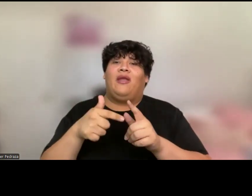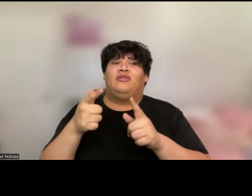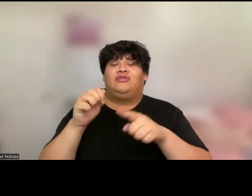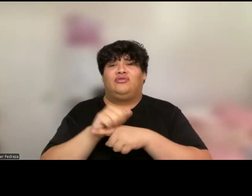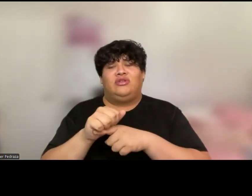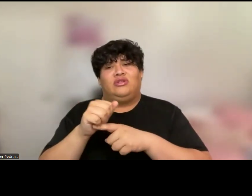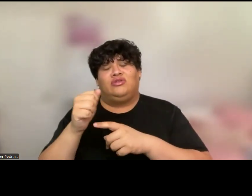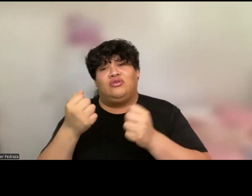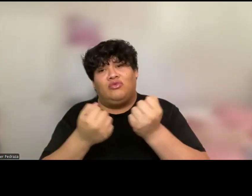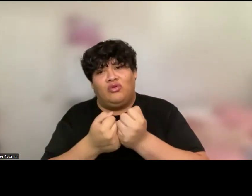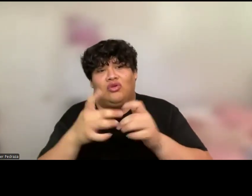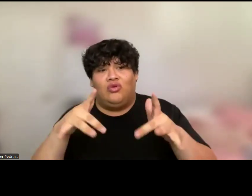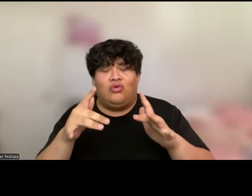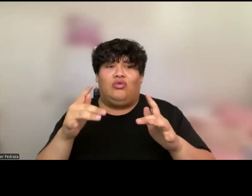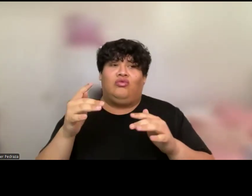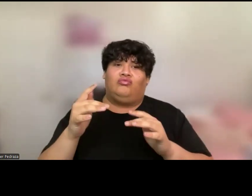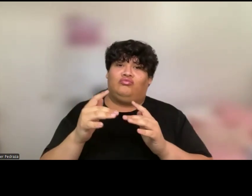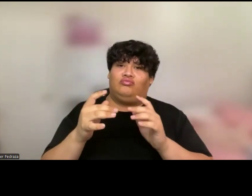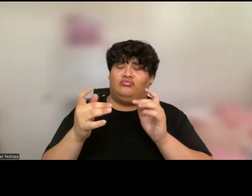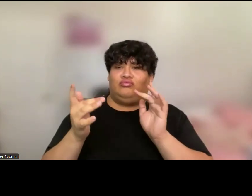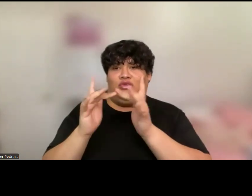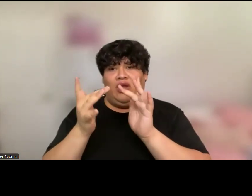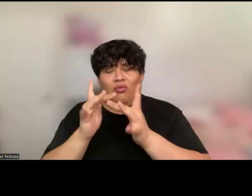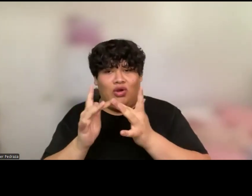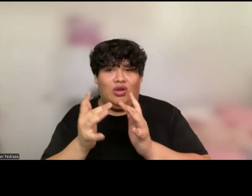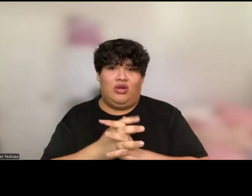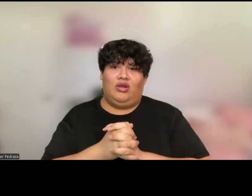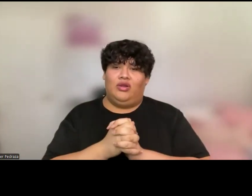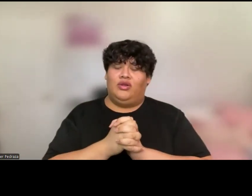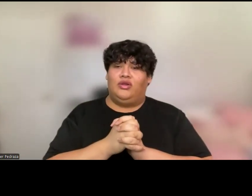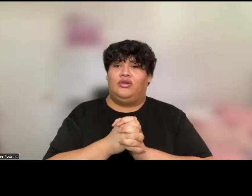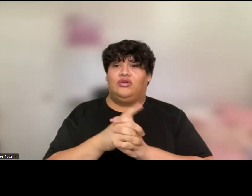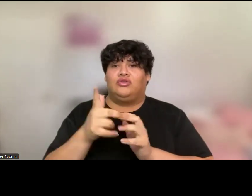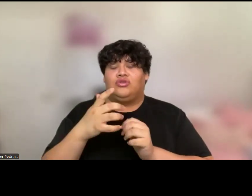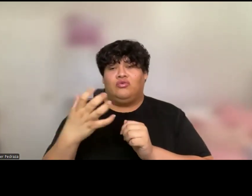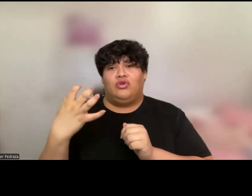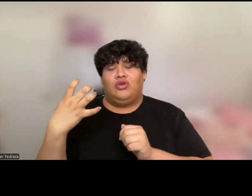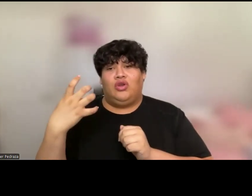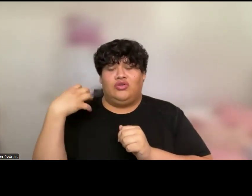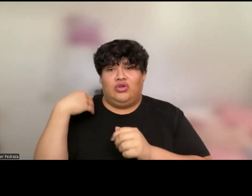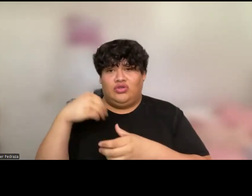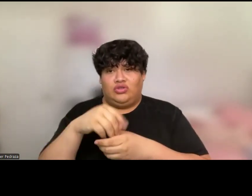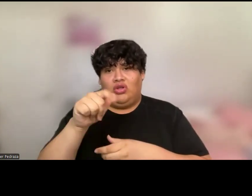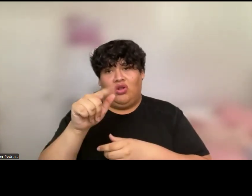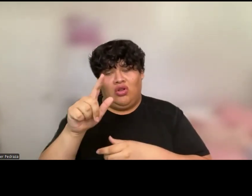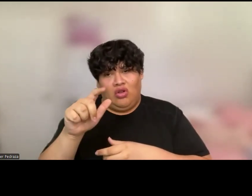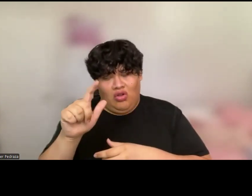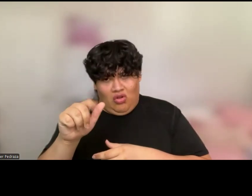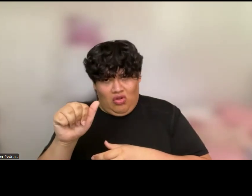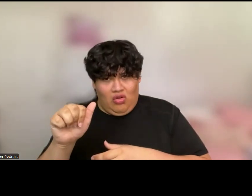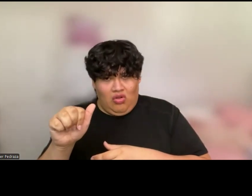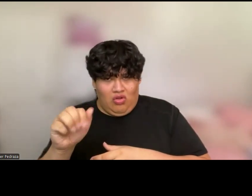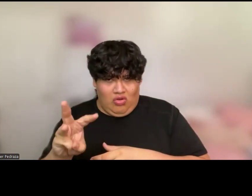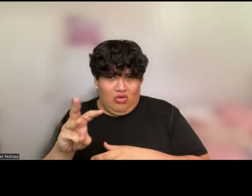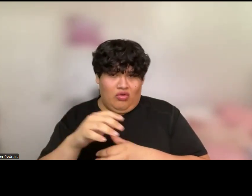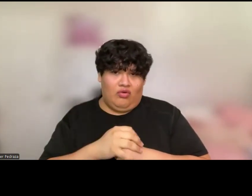network of professionals advocating for residents. So we're charged by law, both federal and state law, to designate